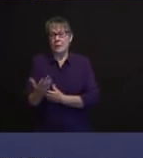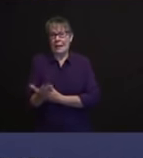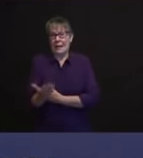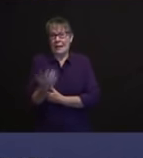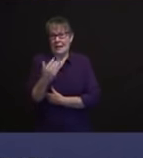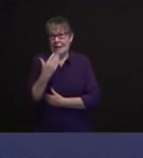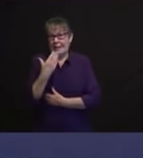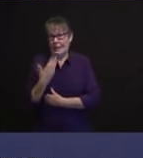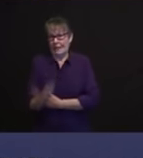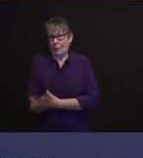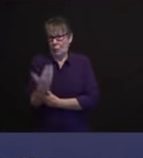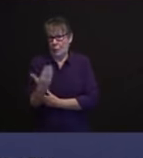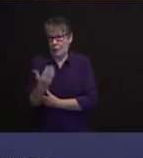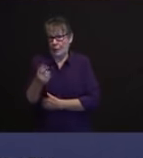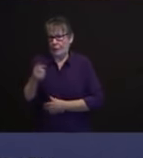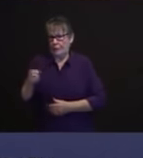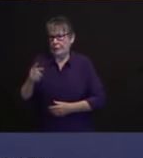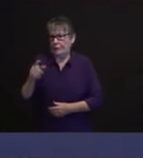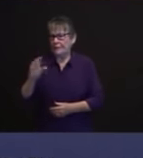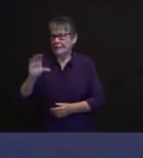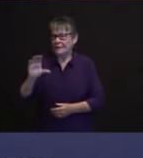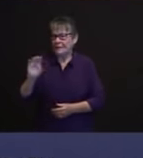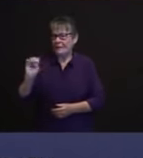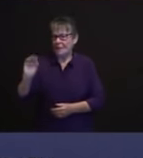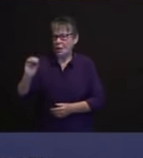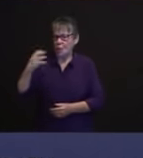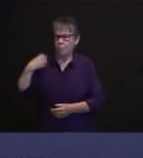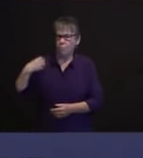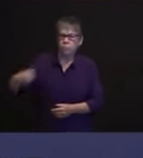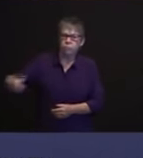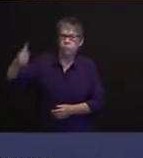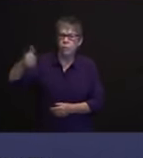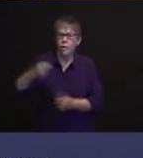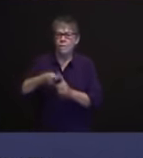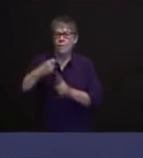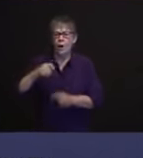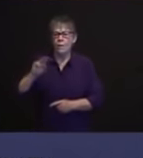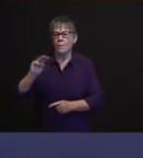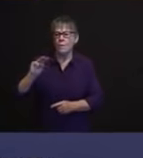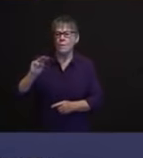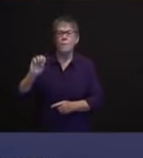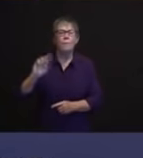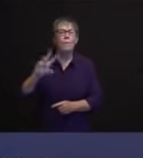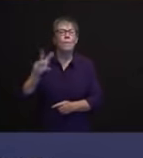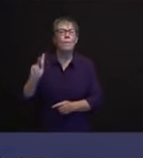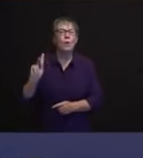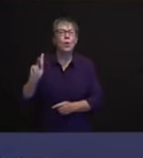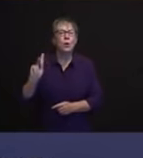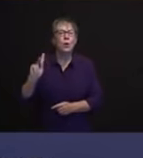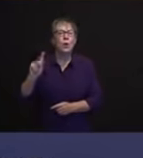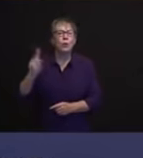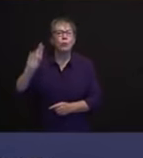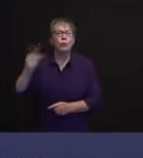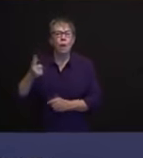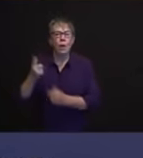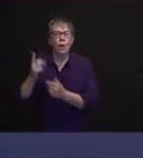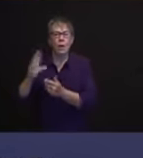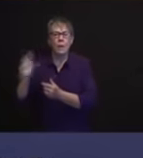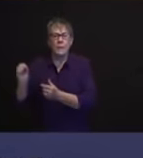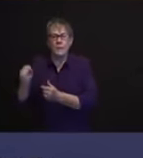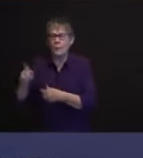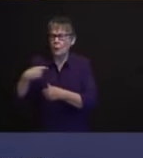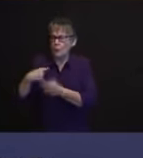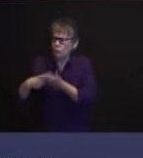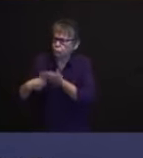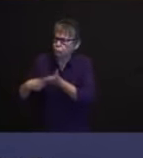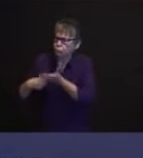of Merck, a shout out for convening that group. Really good discussion. And included, by the way, not just Ken Frazier of Merck, but Alex Gorski